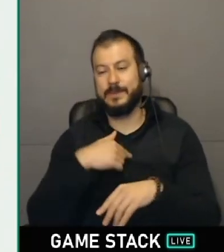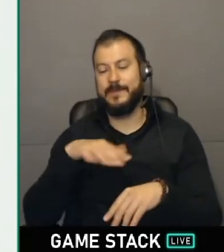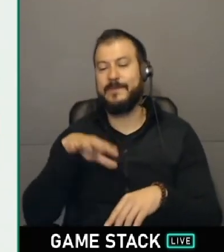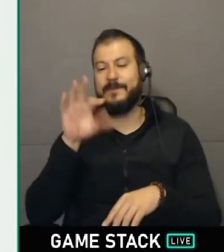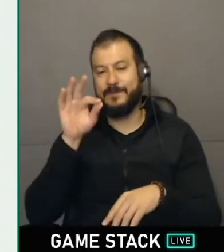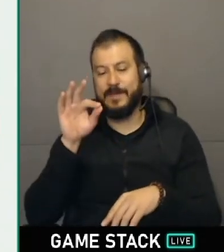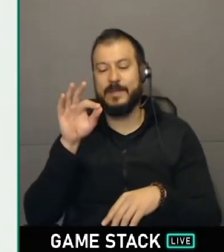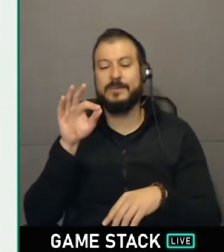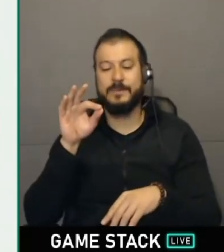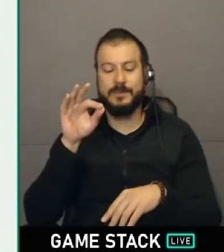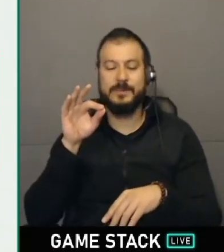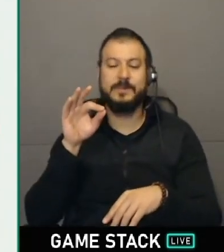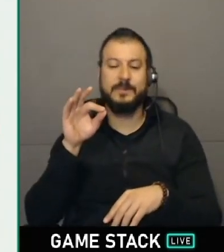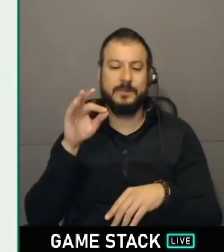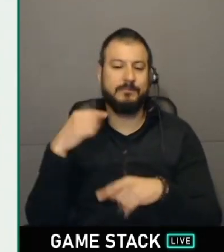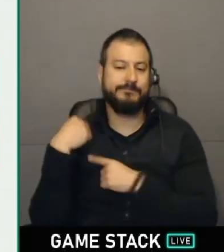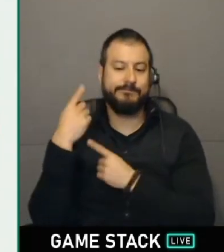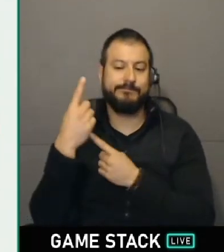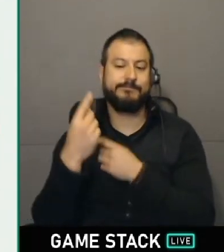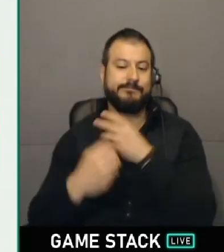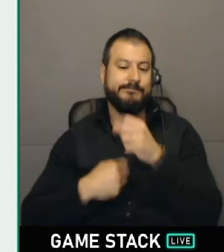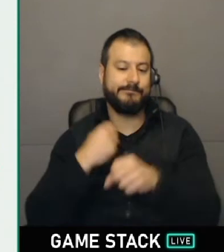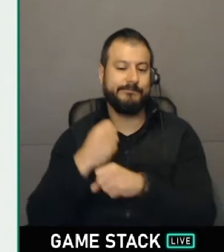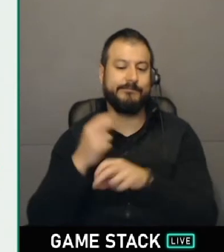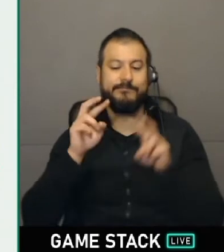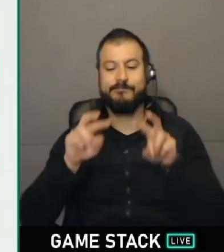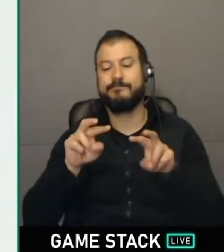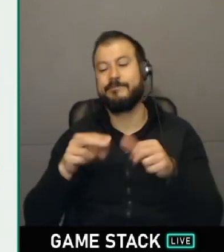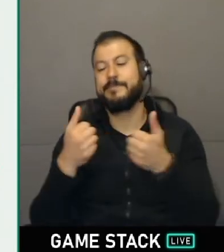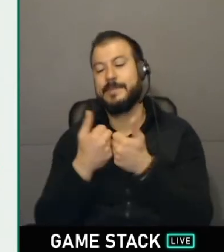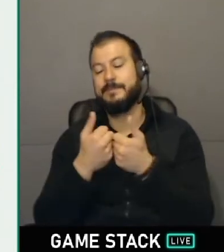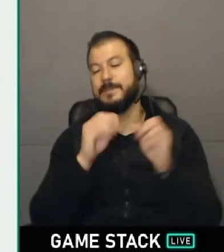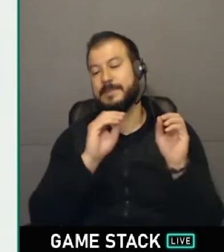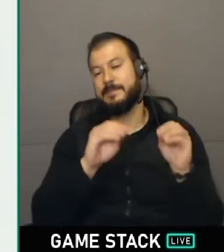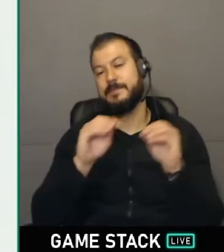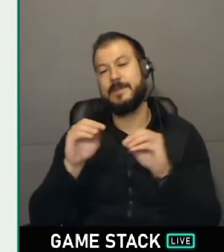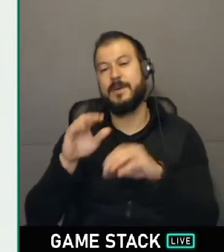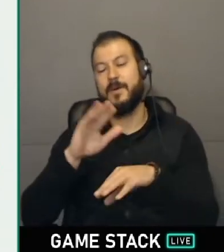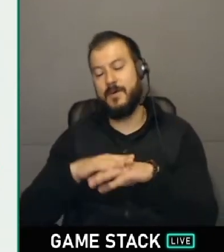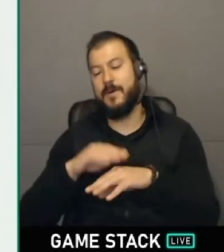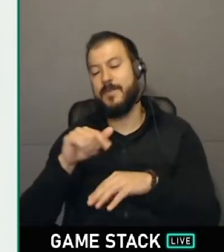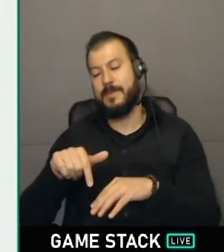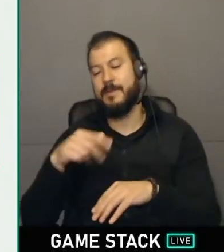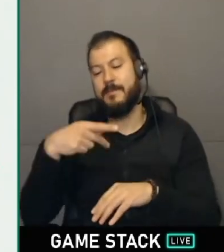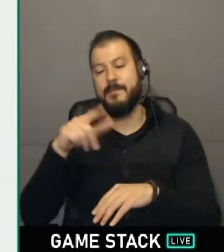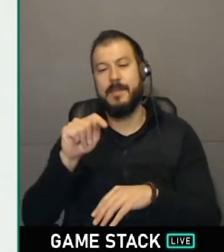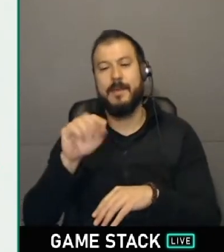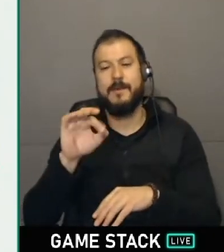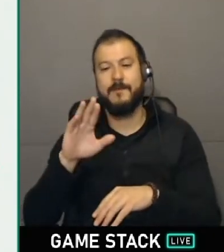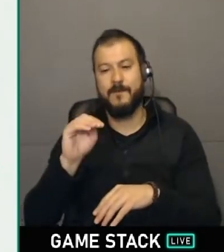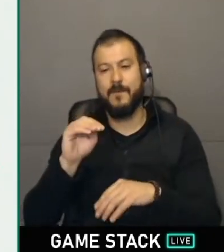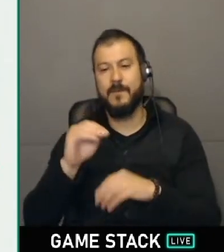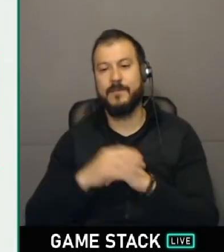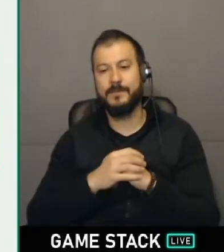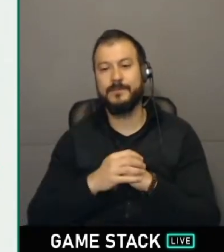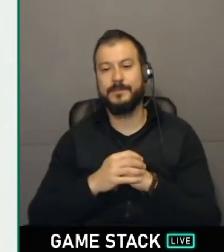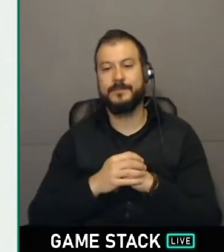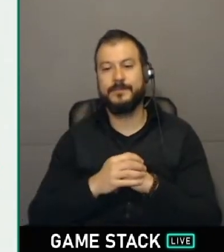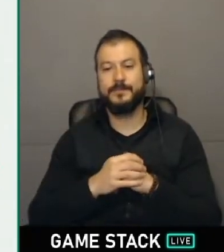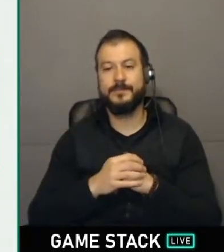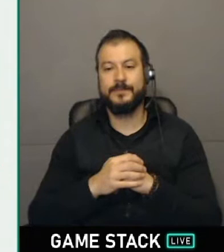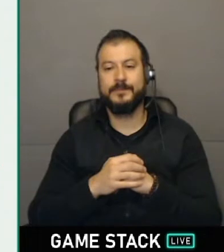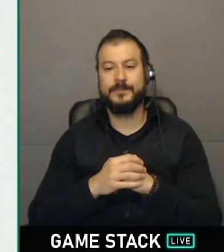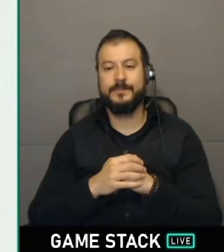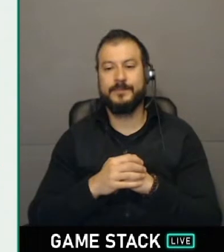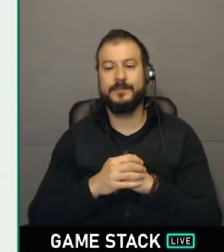over the years of watching games implement on the platform that really should keep